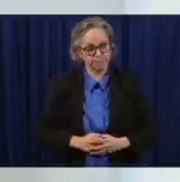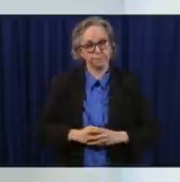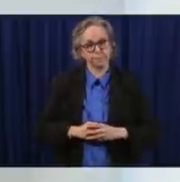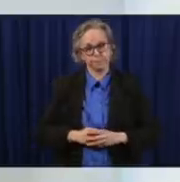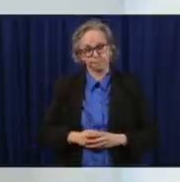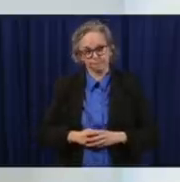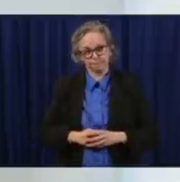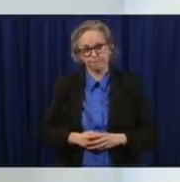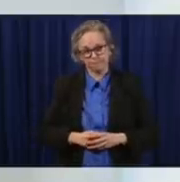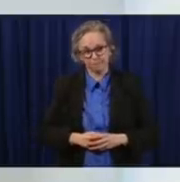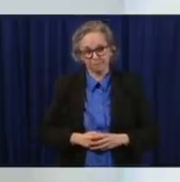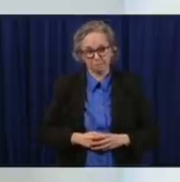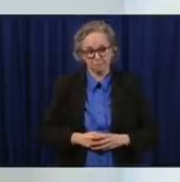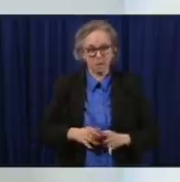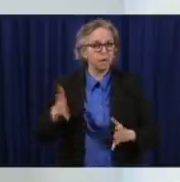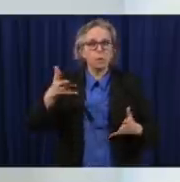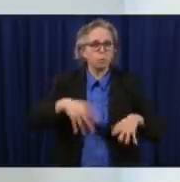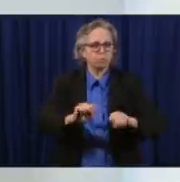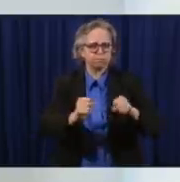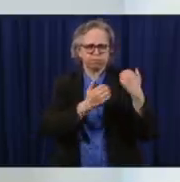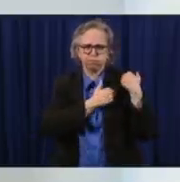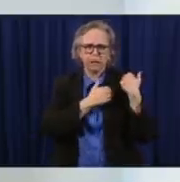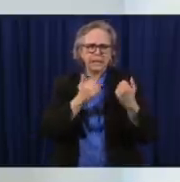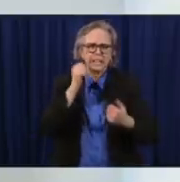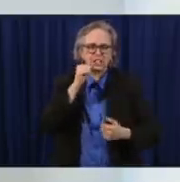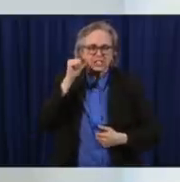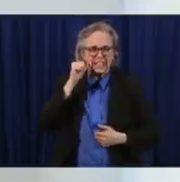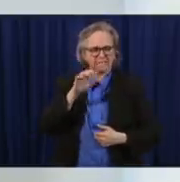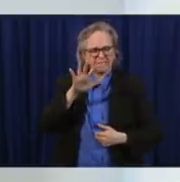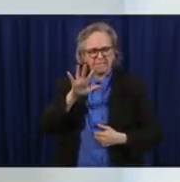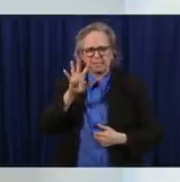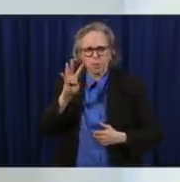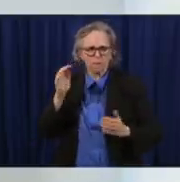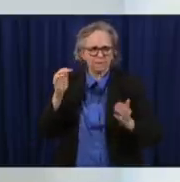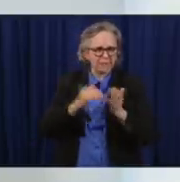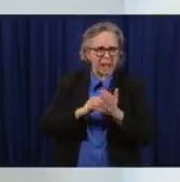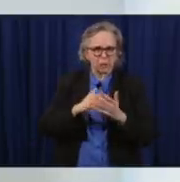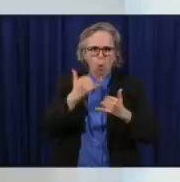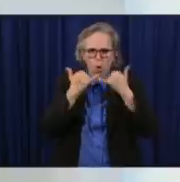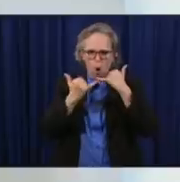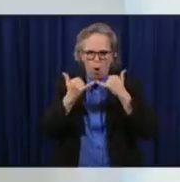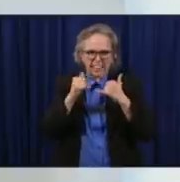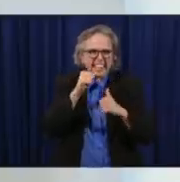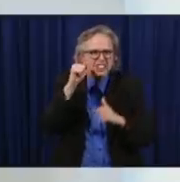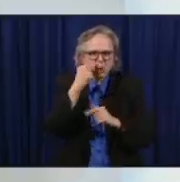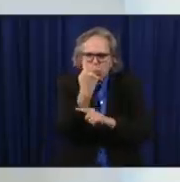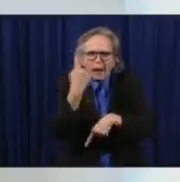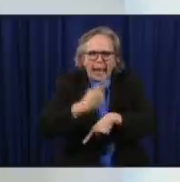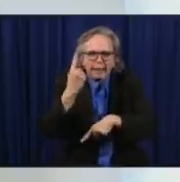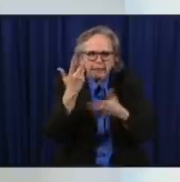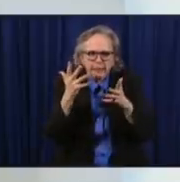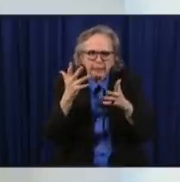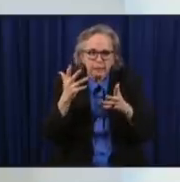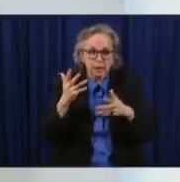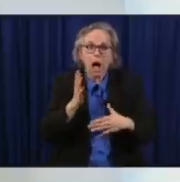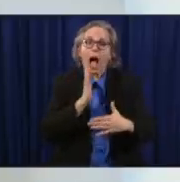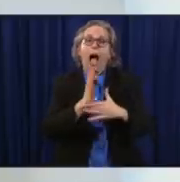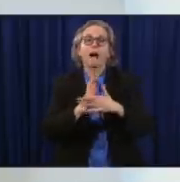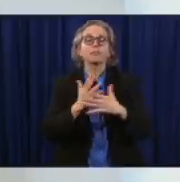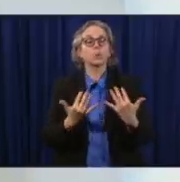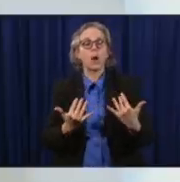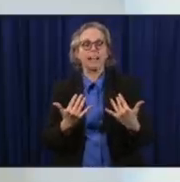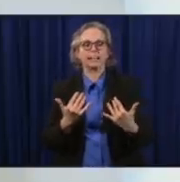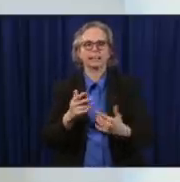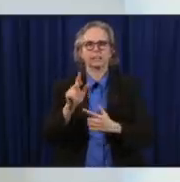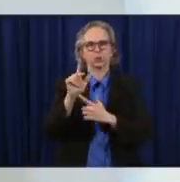handled 54,000 calls yesterday, and the average wait time was 23 minutes. And